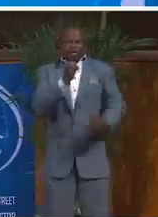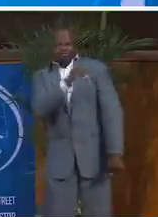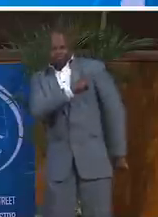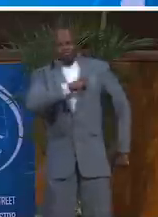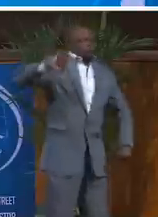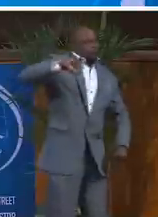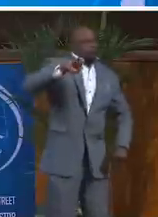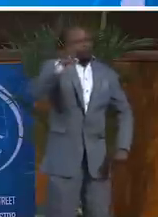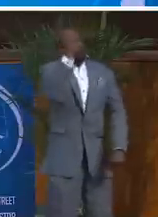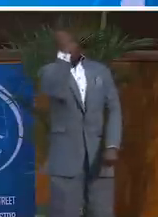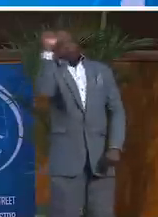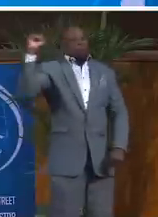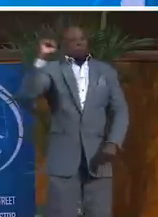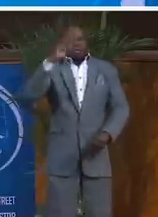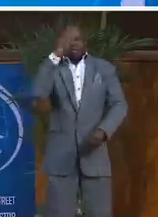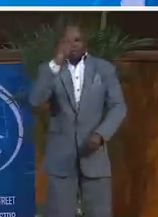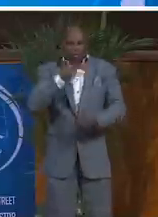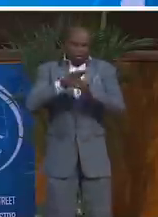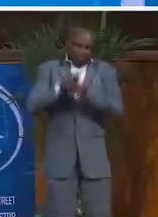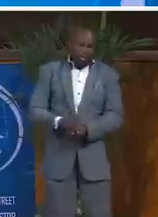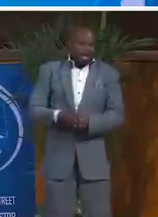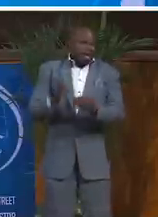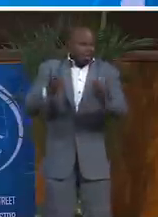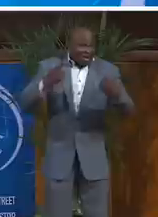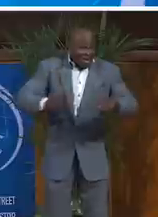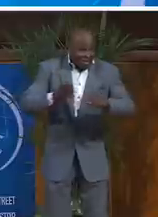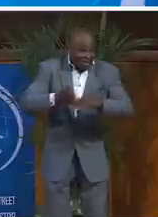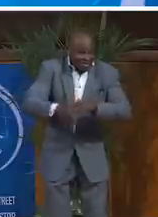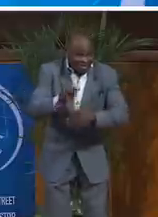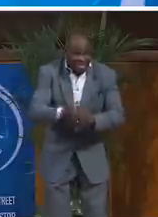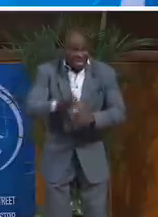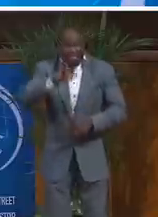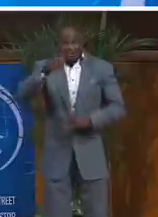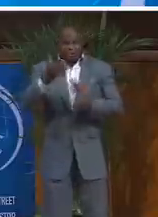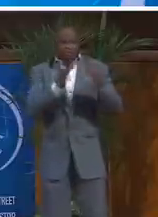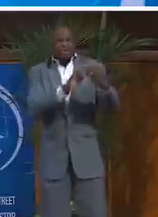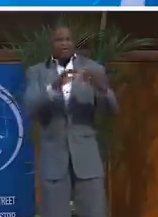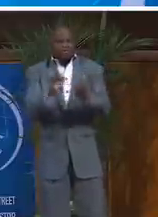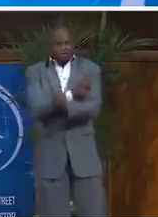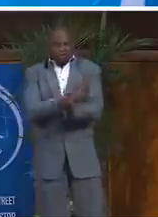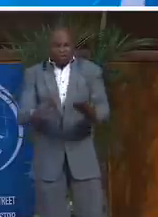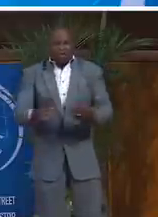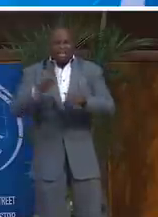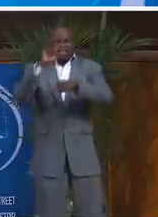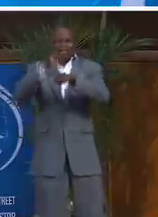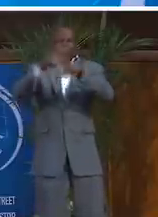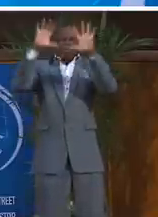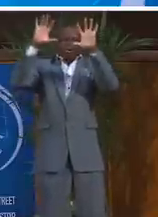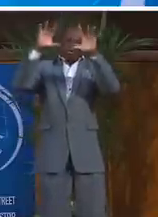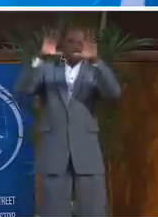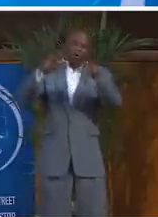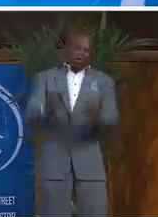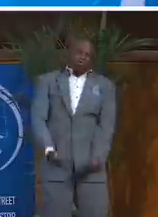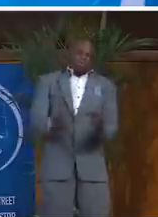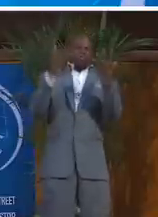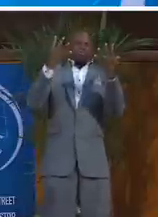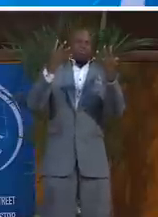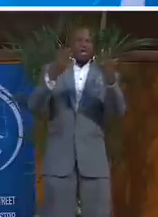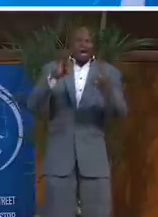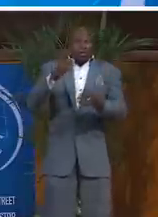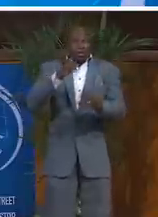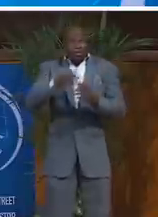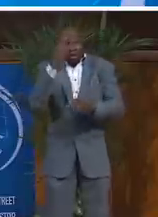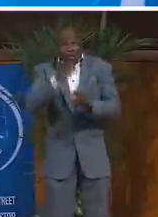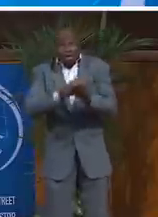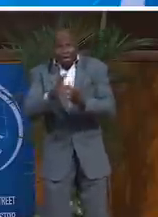oppression, and the end result was that Jerusalem was destroyed. The temple was burned down. As a matter of fact, when we went to the